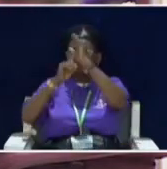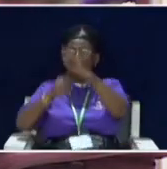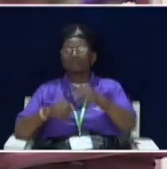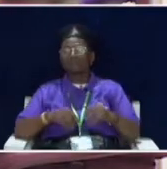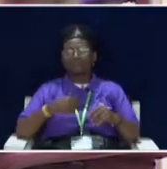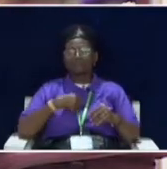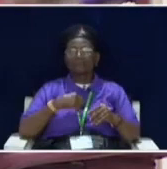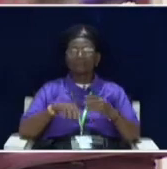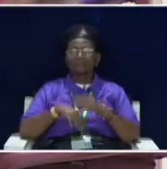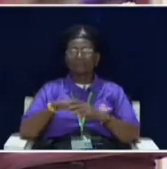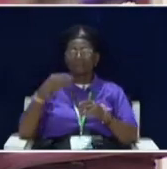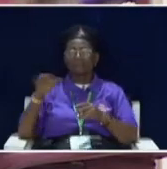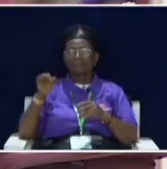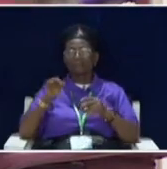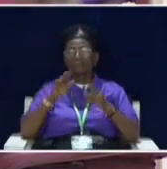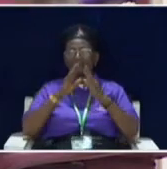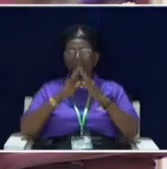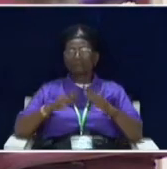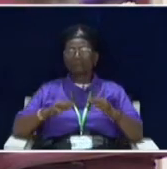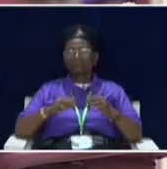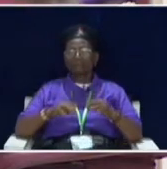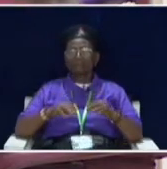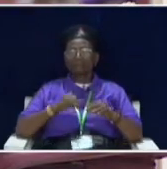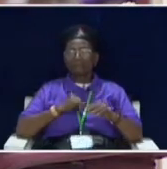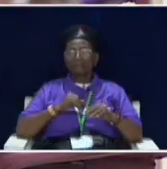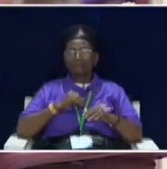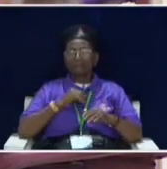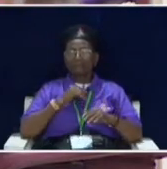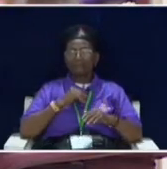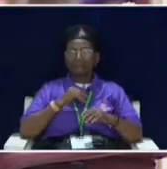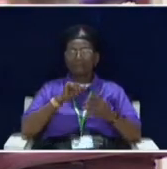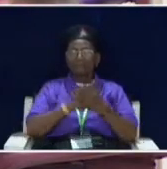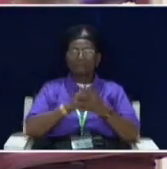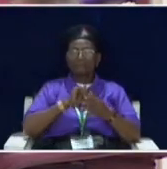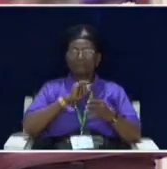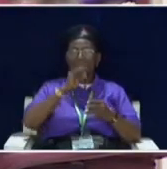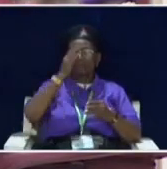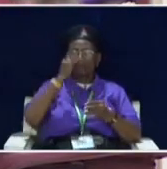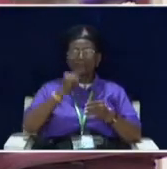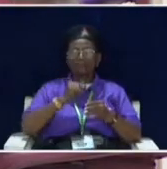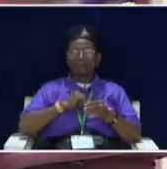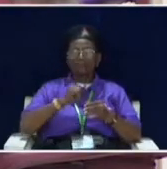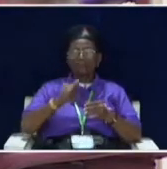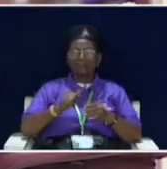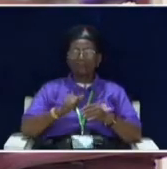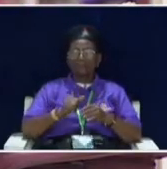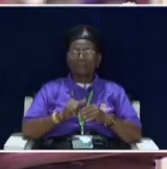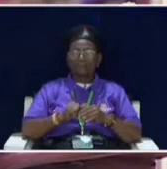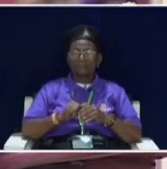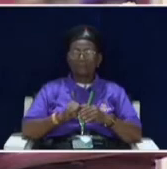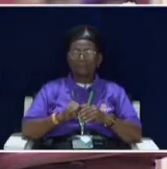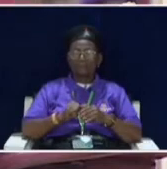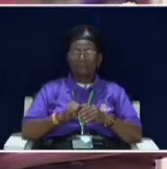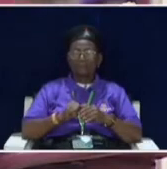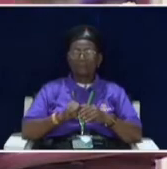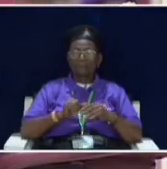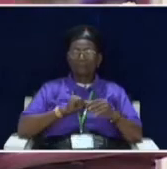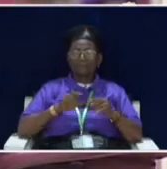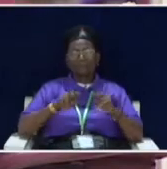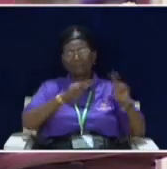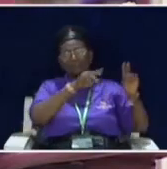ọdún kan, àwọn ò lé mi jáde. She said, "That's why I was weeping." Pé ìdí tí mo fi ń sunkún nìyẹn. I looked at her. Mo wá wò